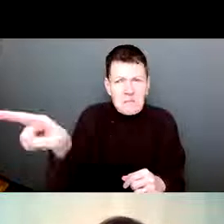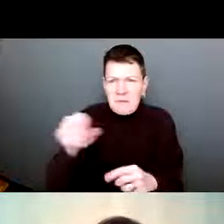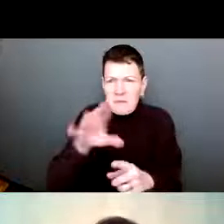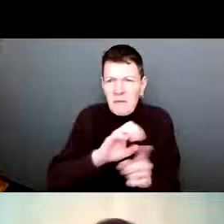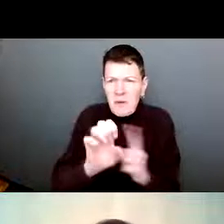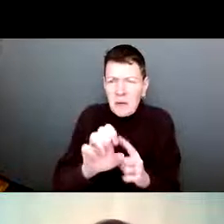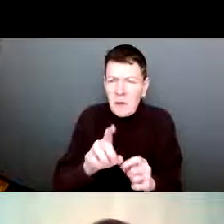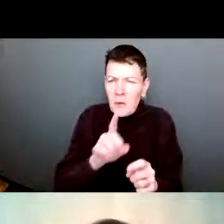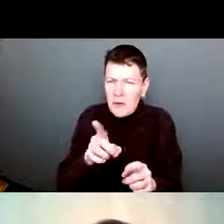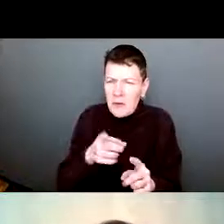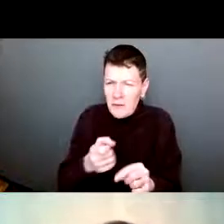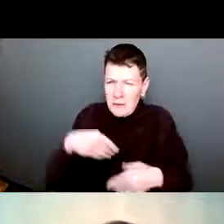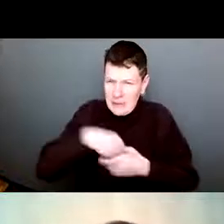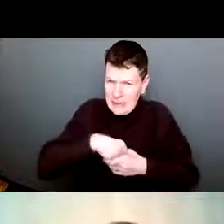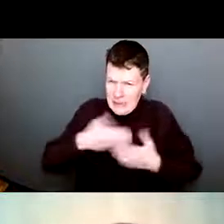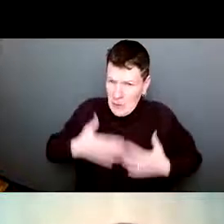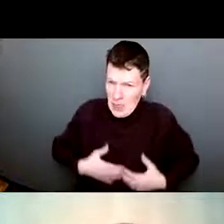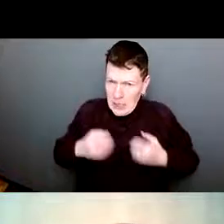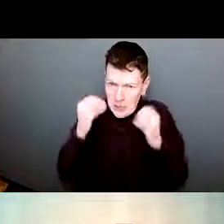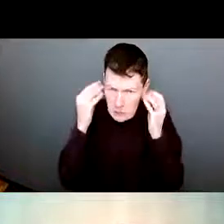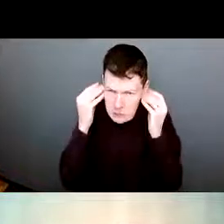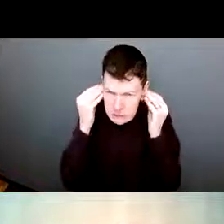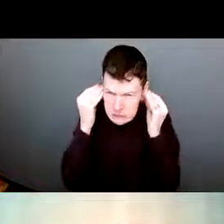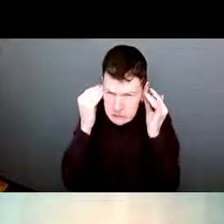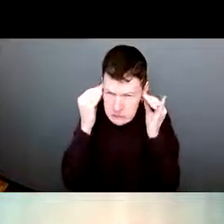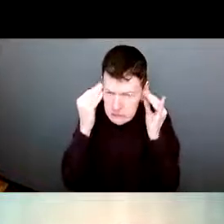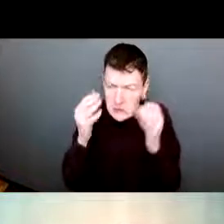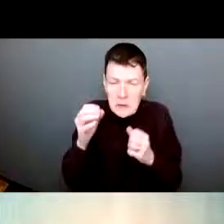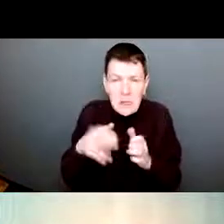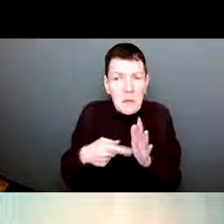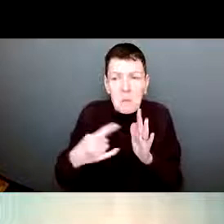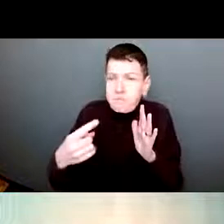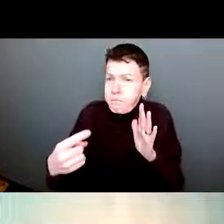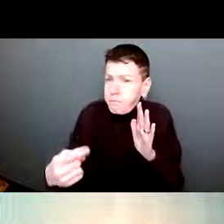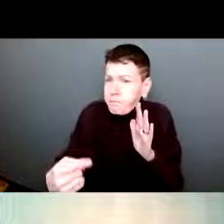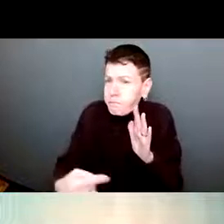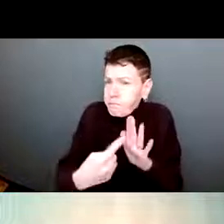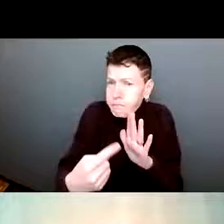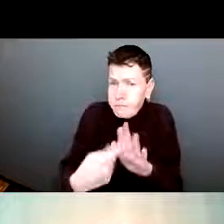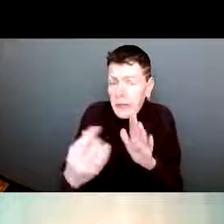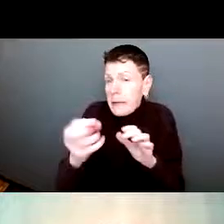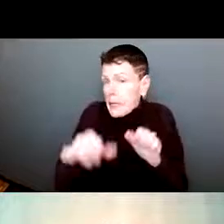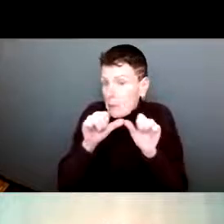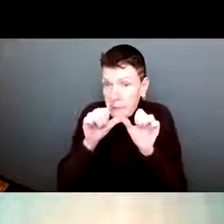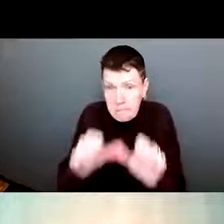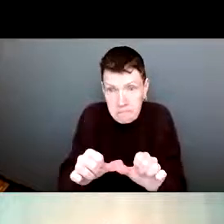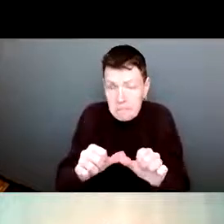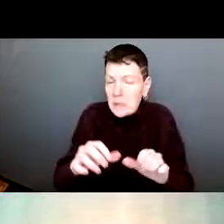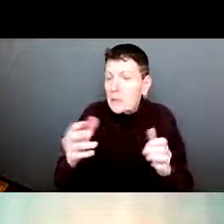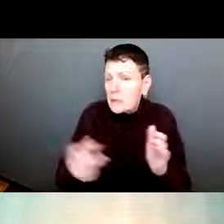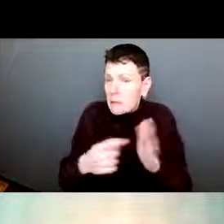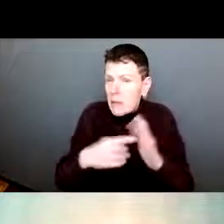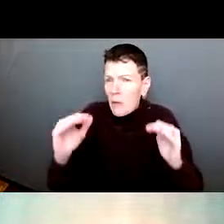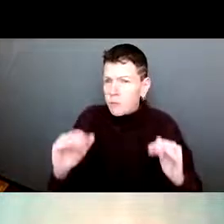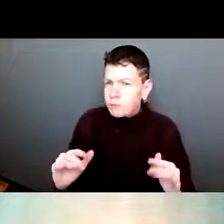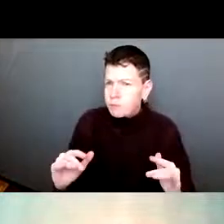coming from, within the body. This noise can be intermittent, it can be continuous, and it can vary in loudness. It's often